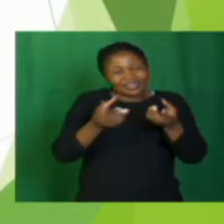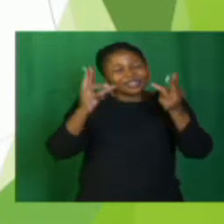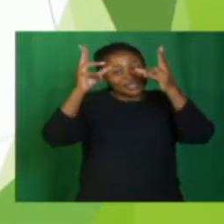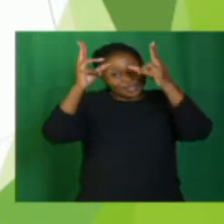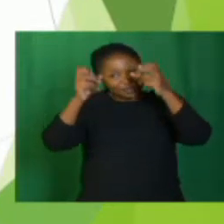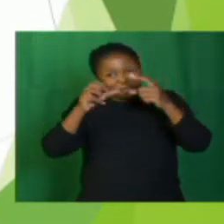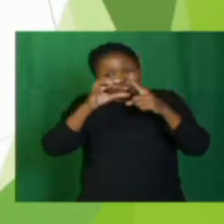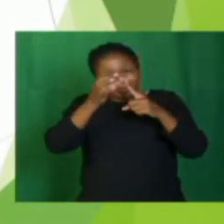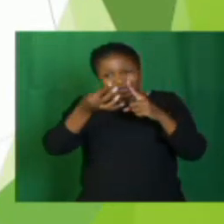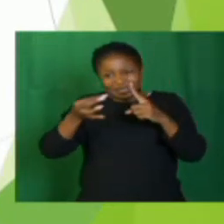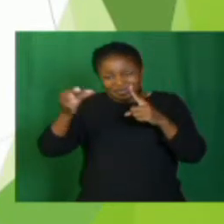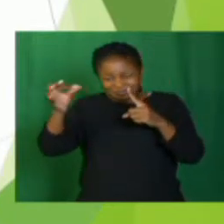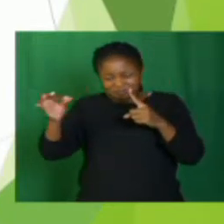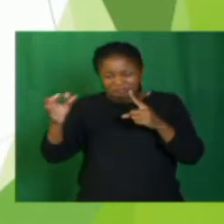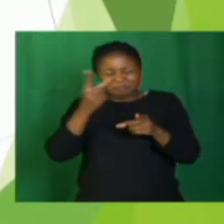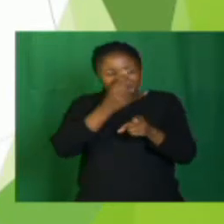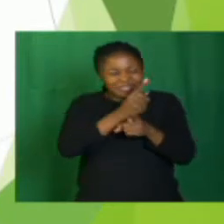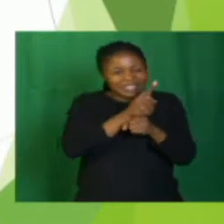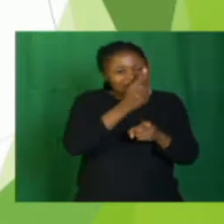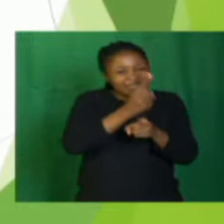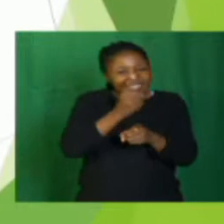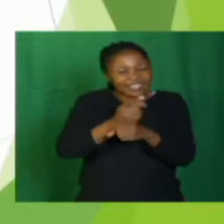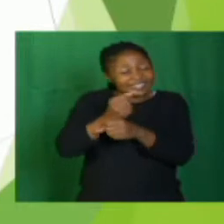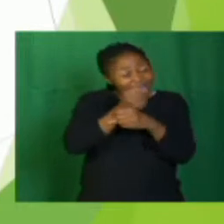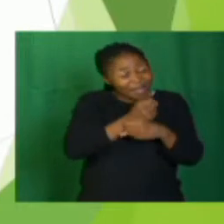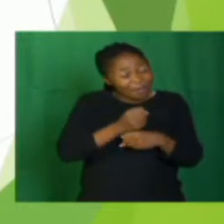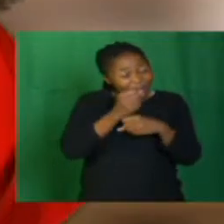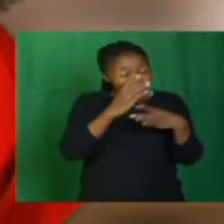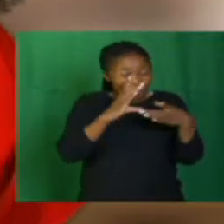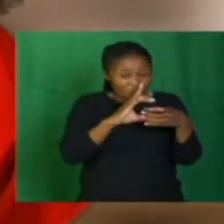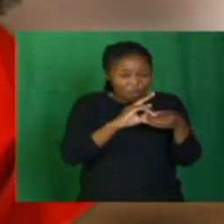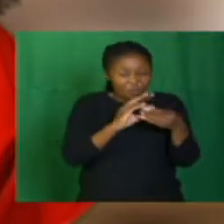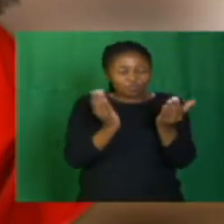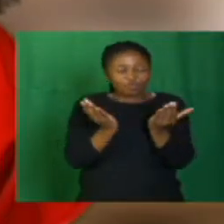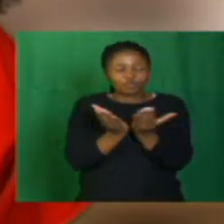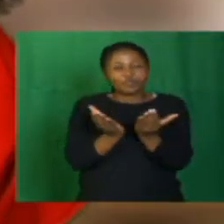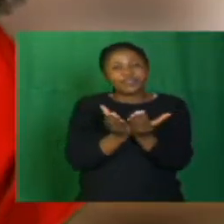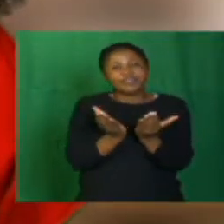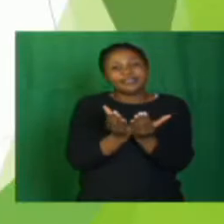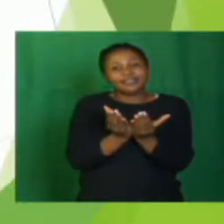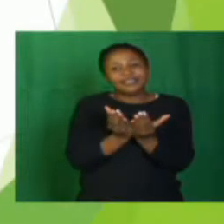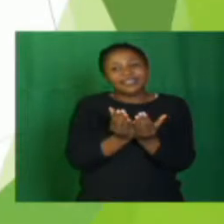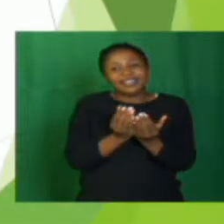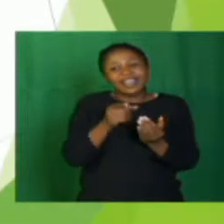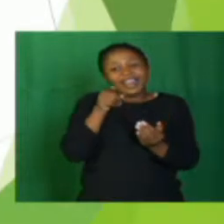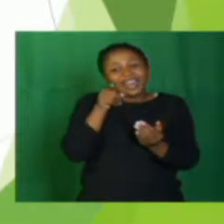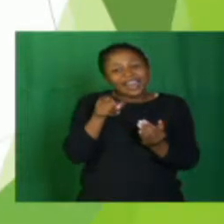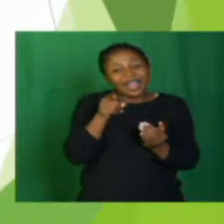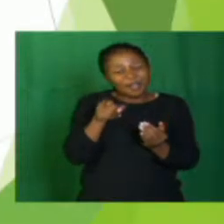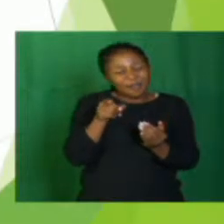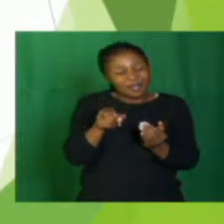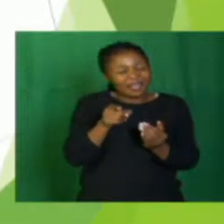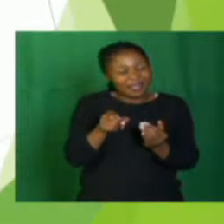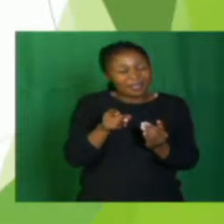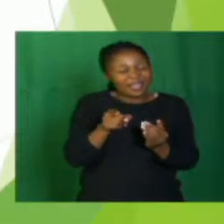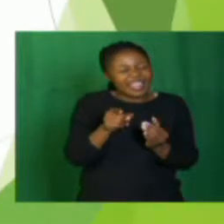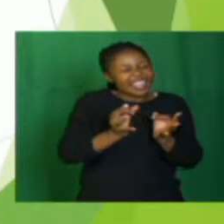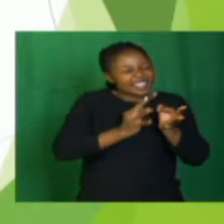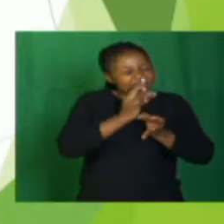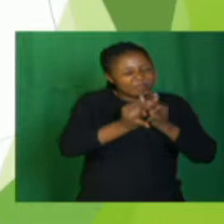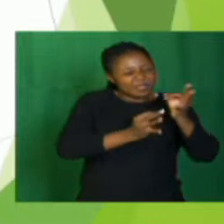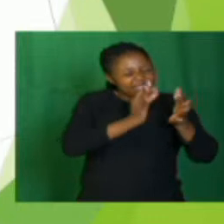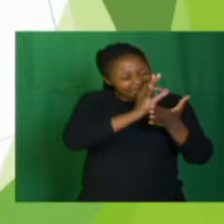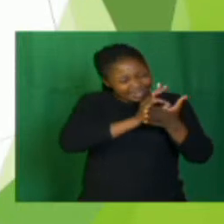talks about homeschooling. So it explains clearly what is going on here.